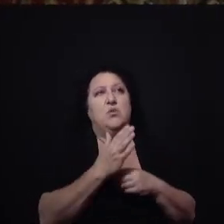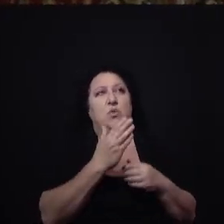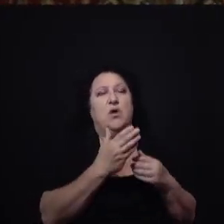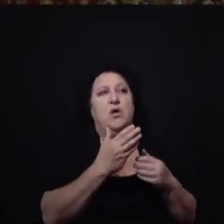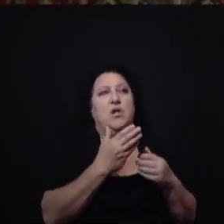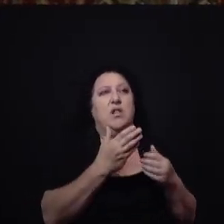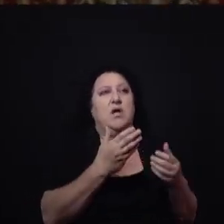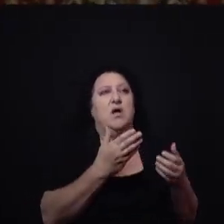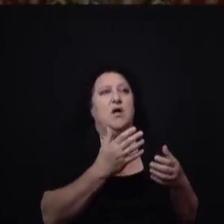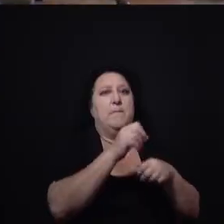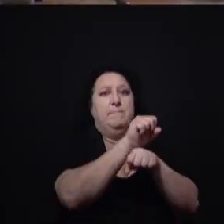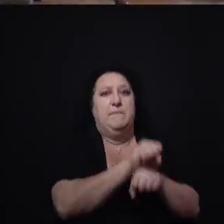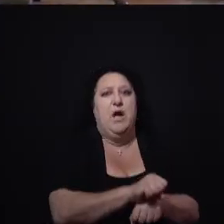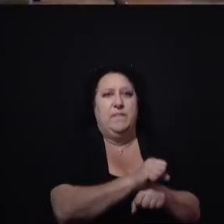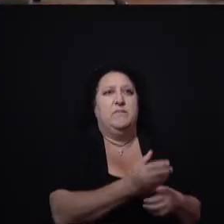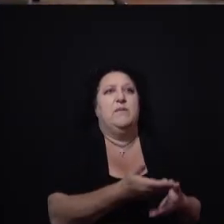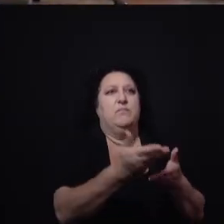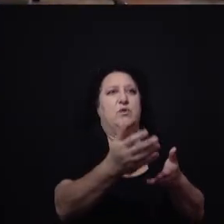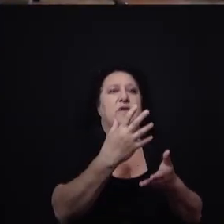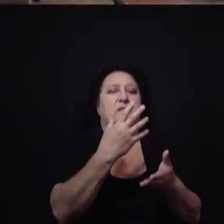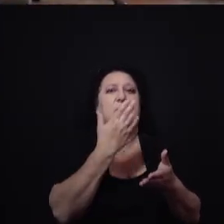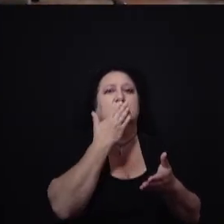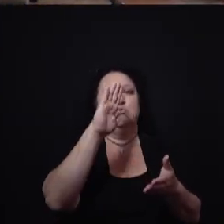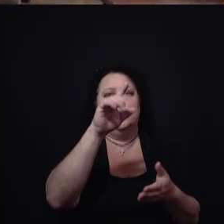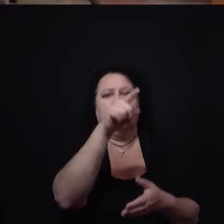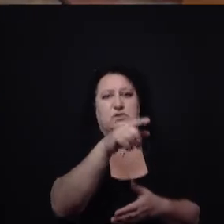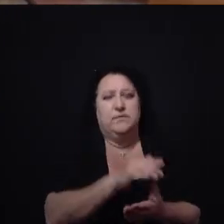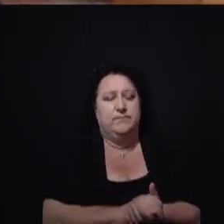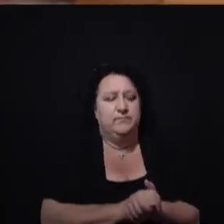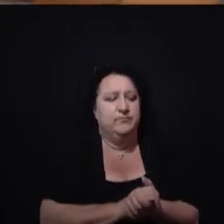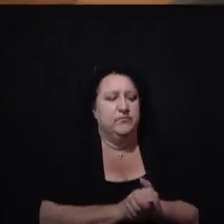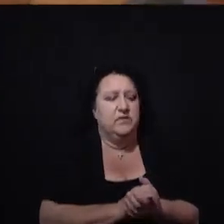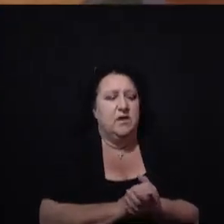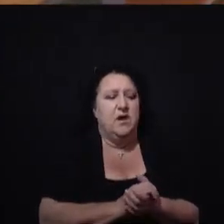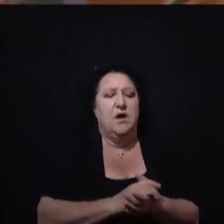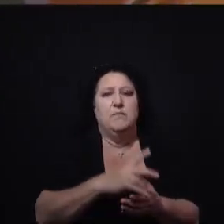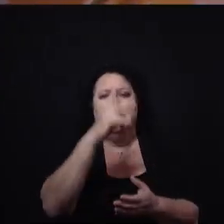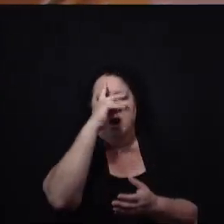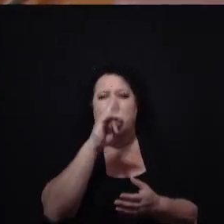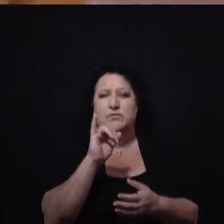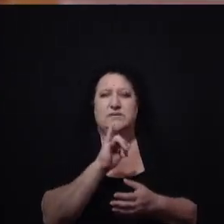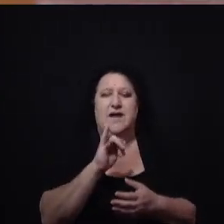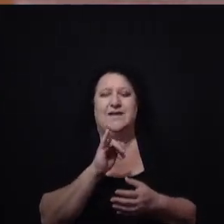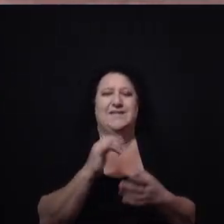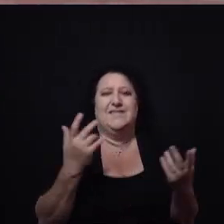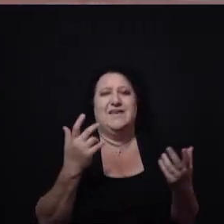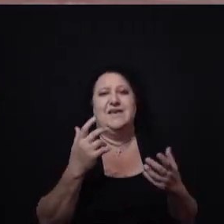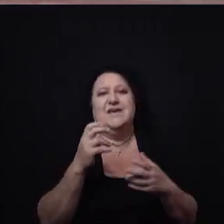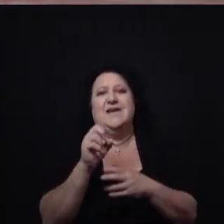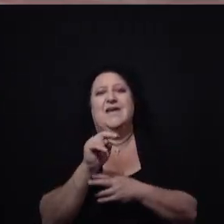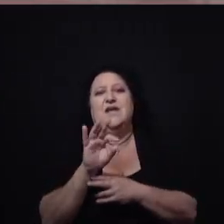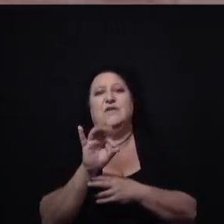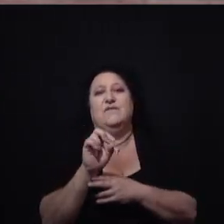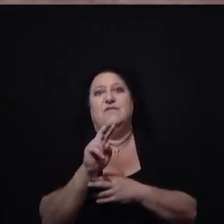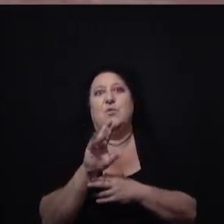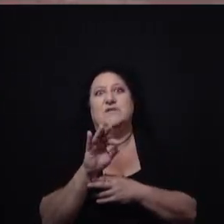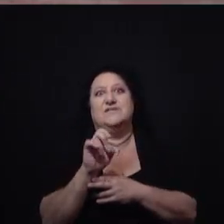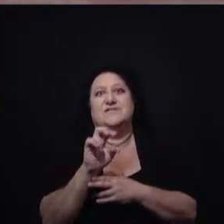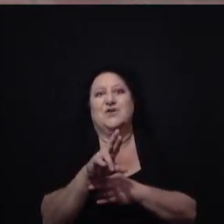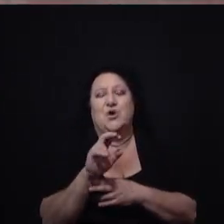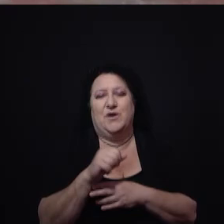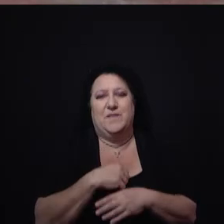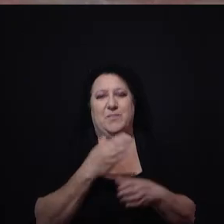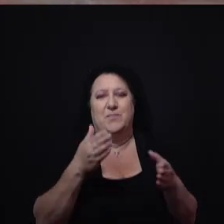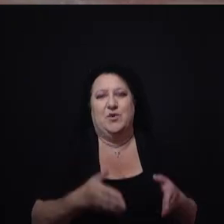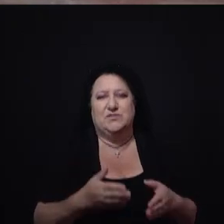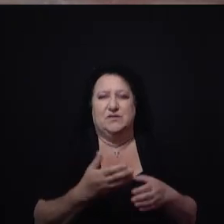to Jerusalem. Paul was an enforcer, right? He was the one that in his zealousness for Yahweh, he believed that